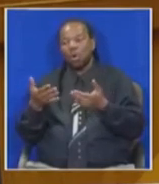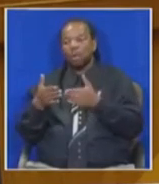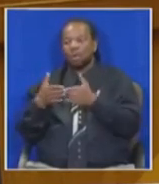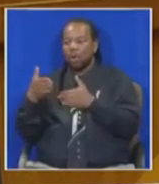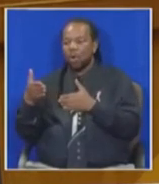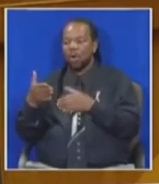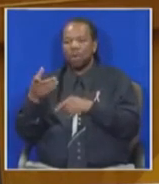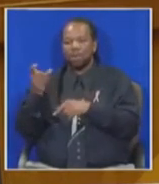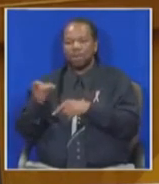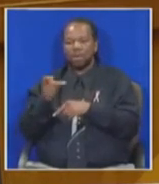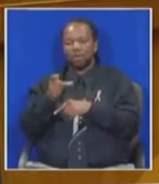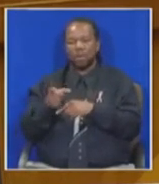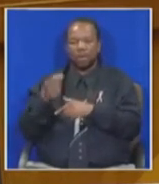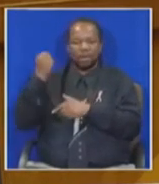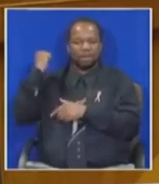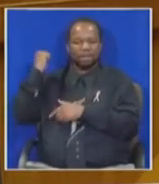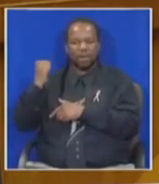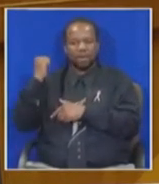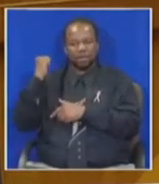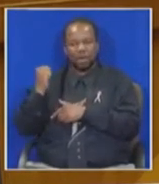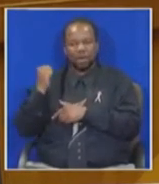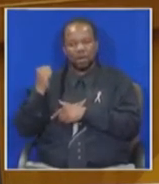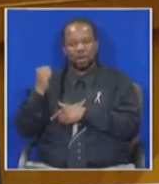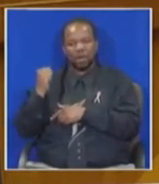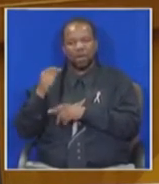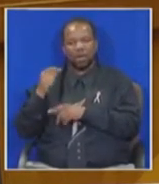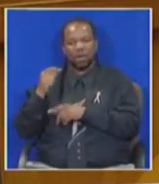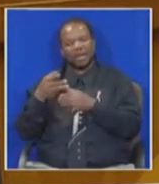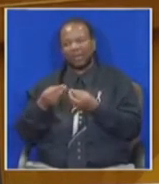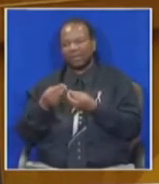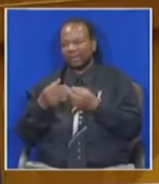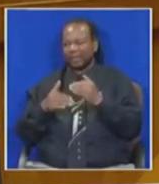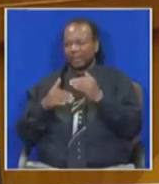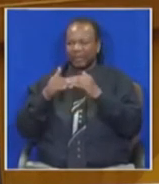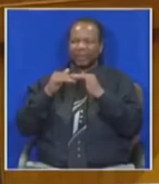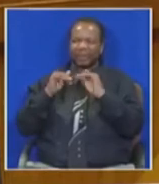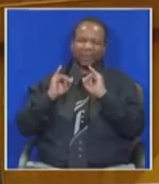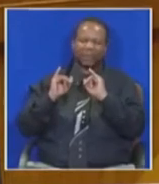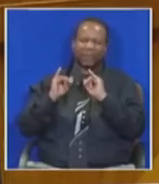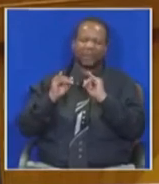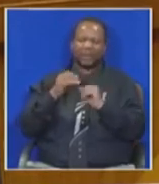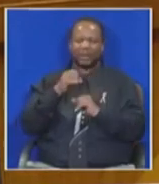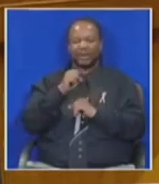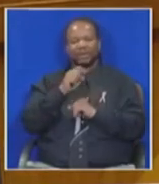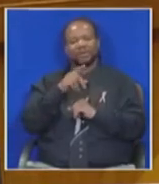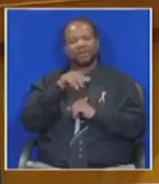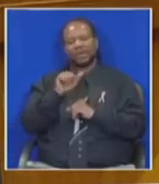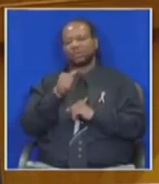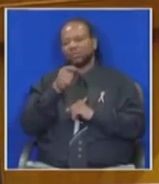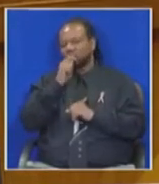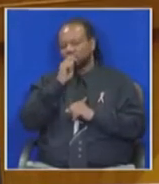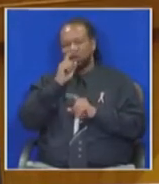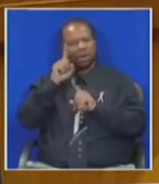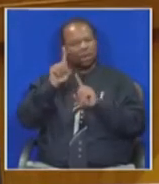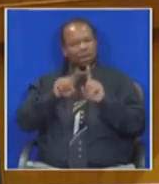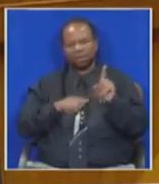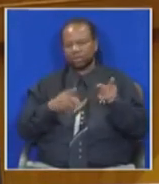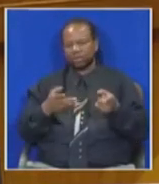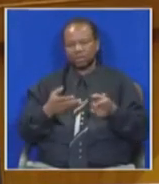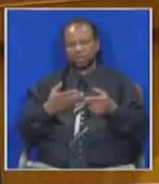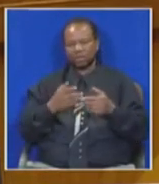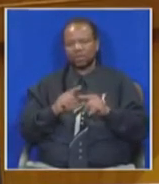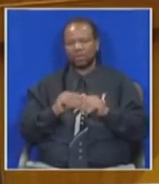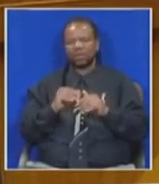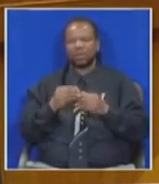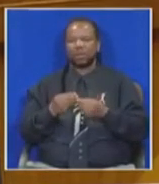murder and has long reached crisis points. Sadly, the SAPS has been losing the fight, in large parts as